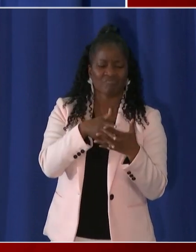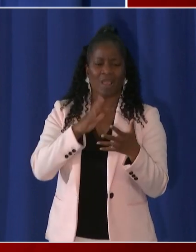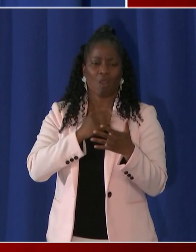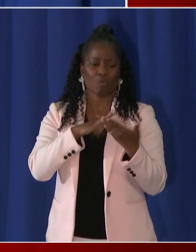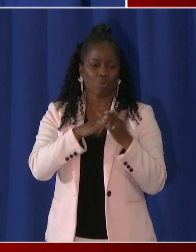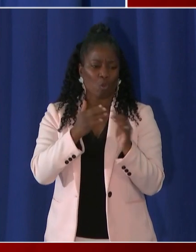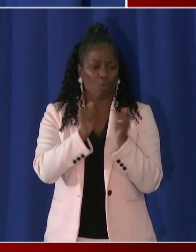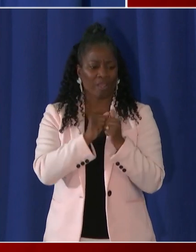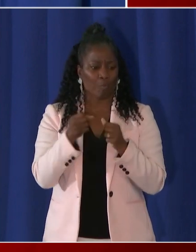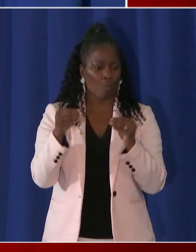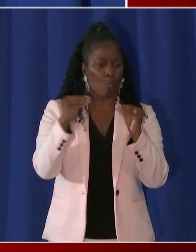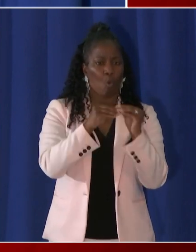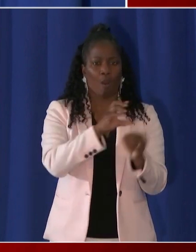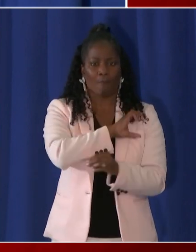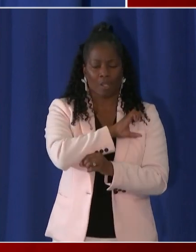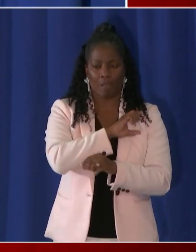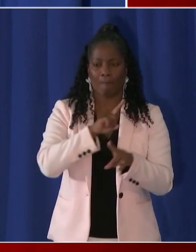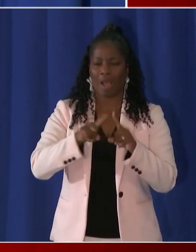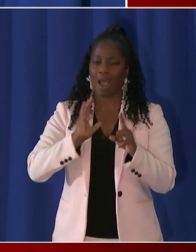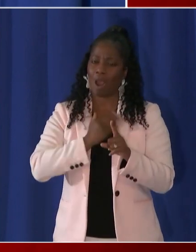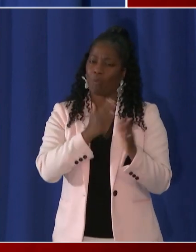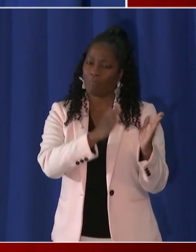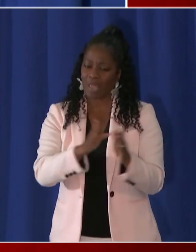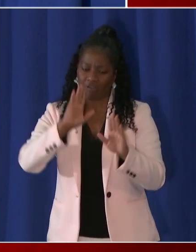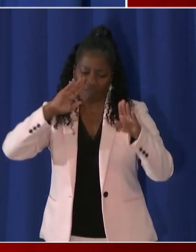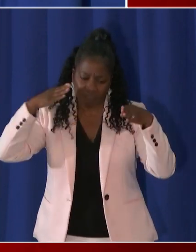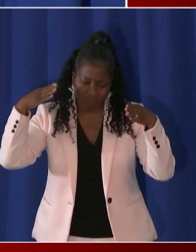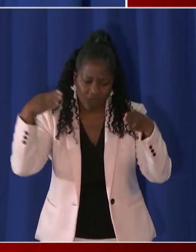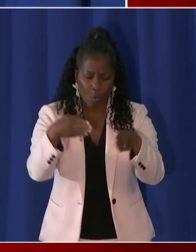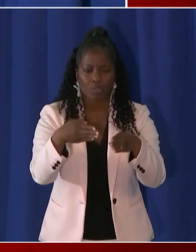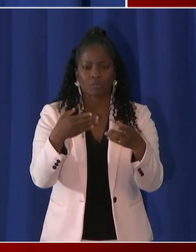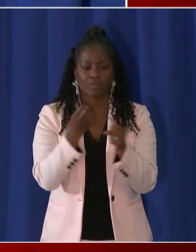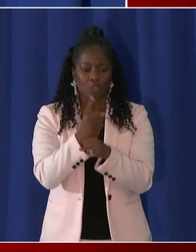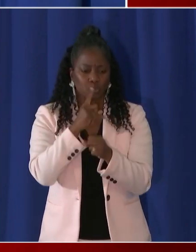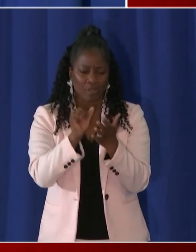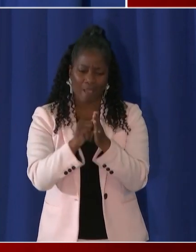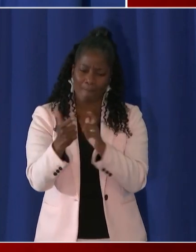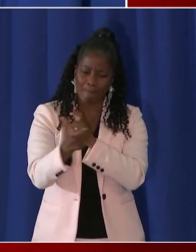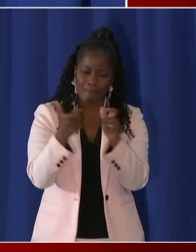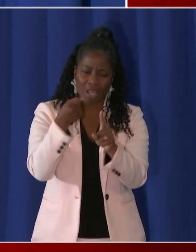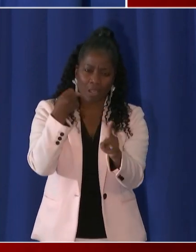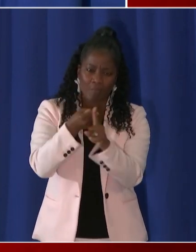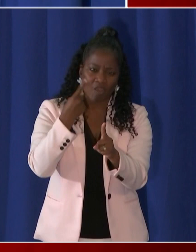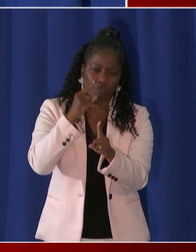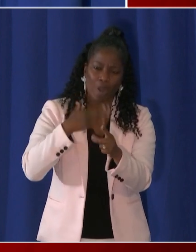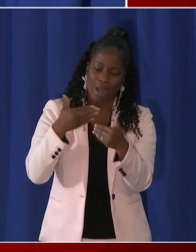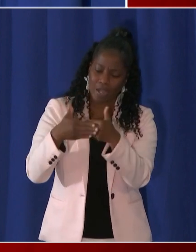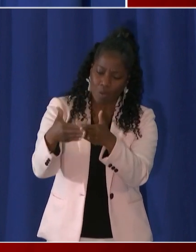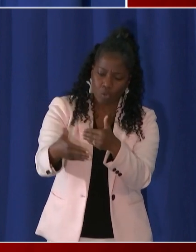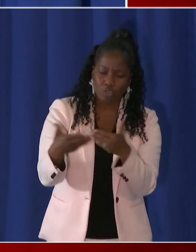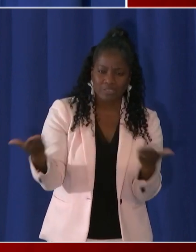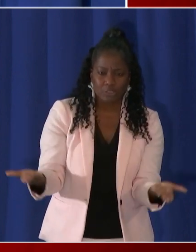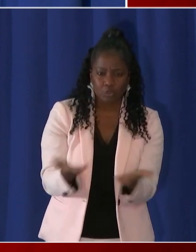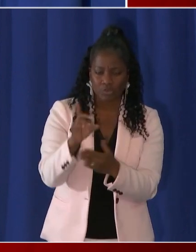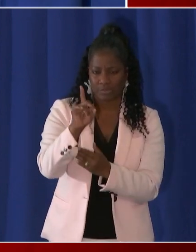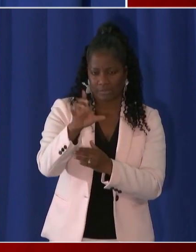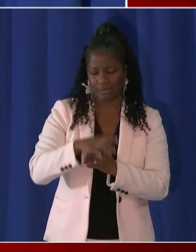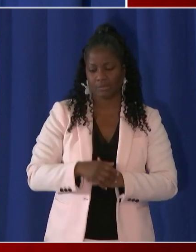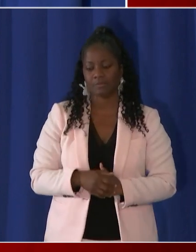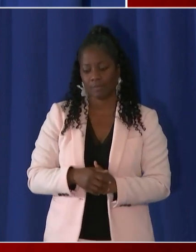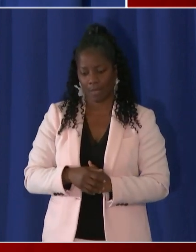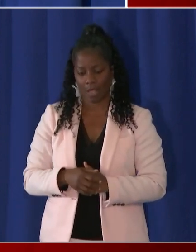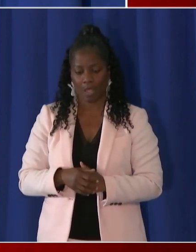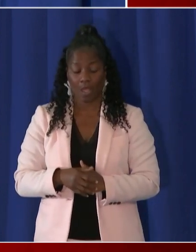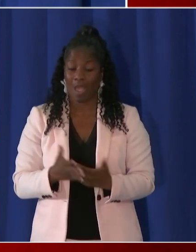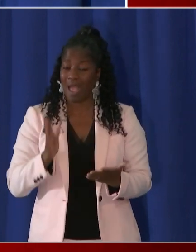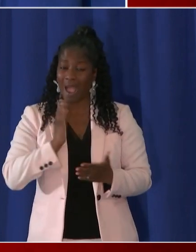law enforcement. Our plan is to work on focused investigations that will make the greatest impact for our neighborhoods here in DC.